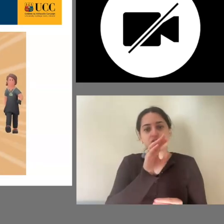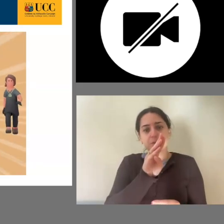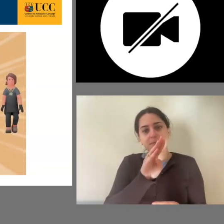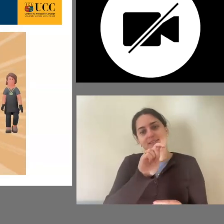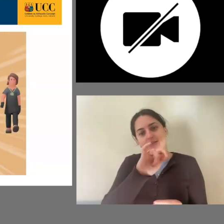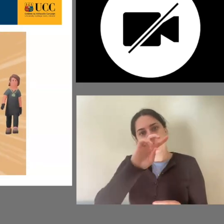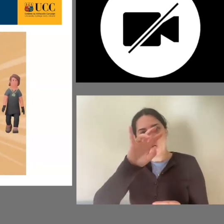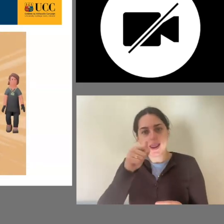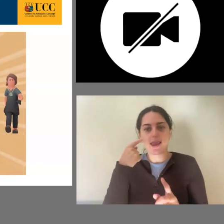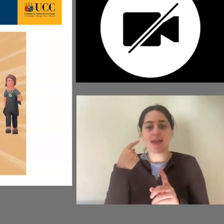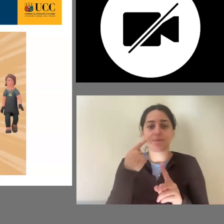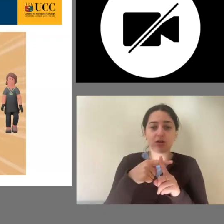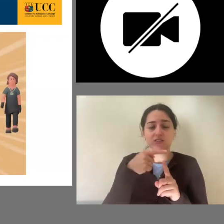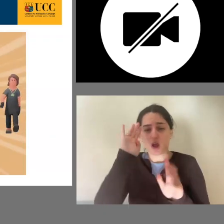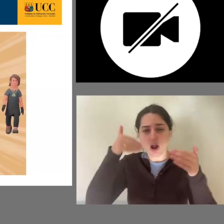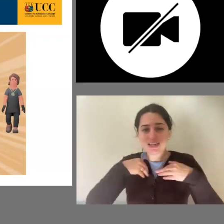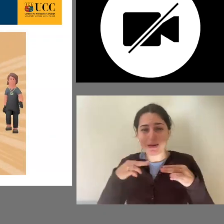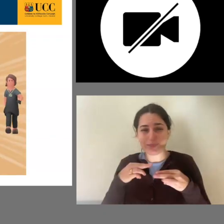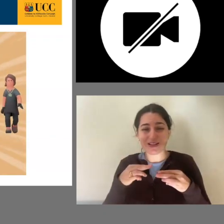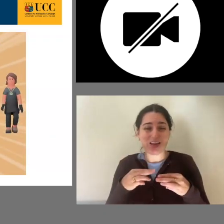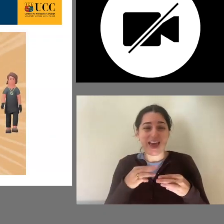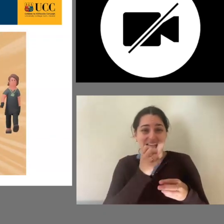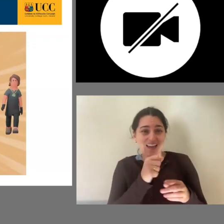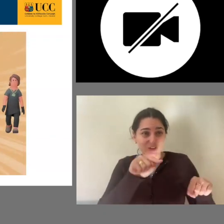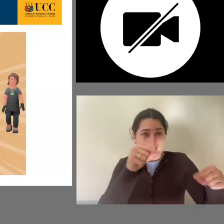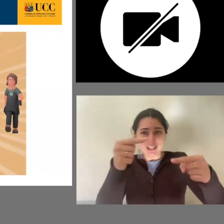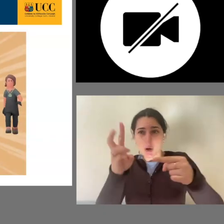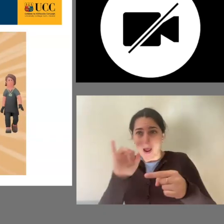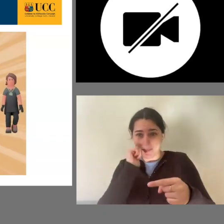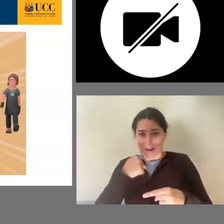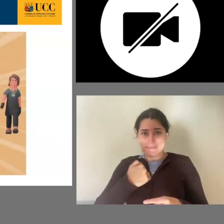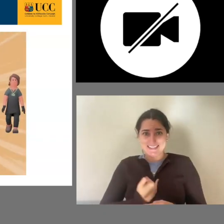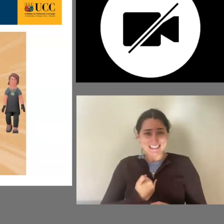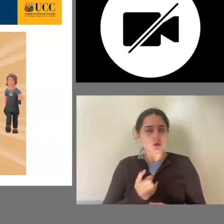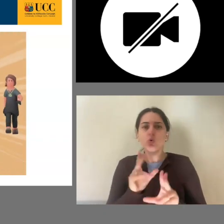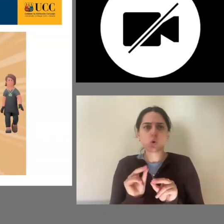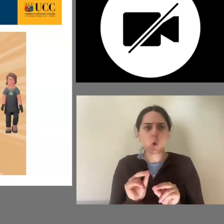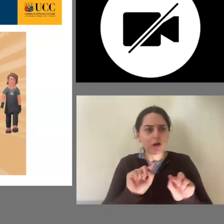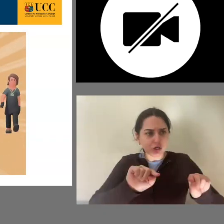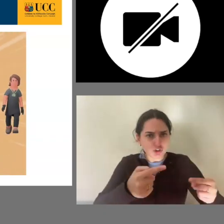LGBTQIA autistic people are not facing challenges because of who they are. They are facing